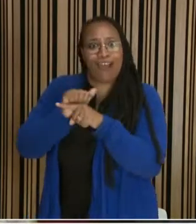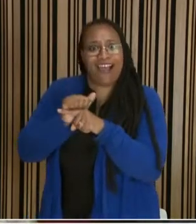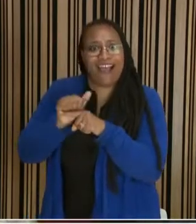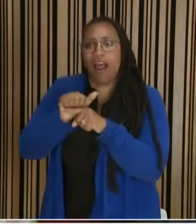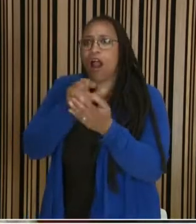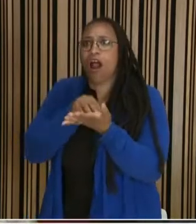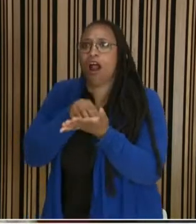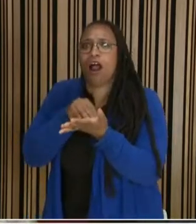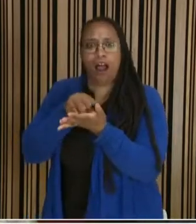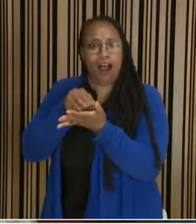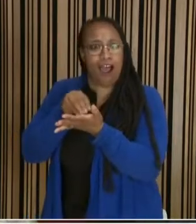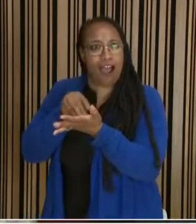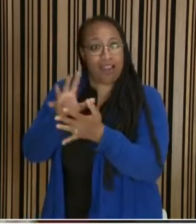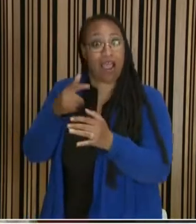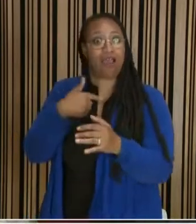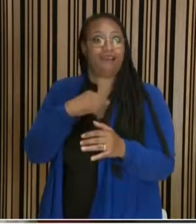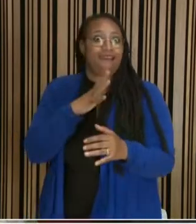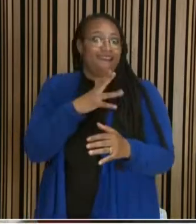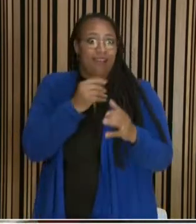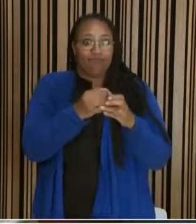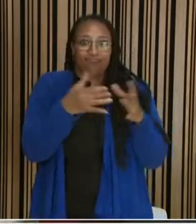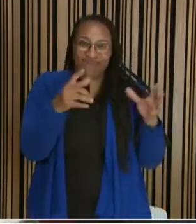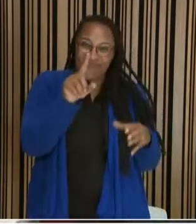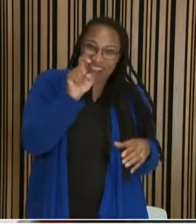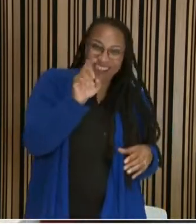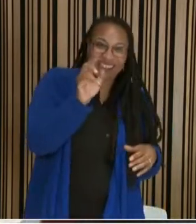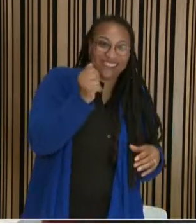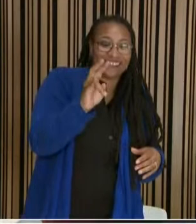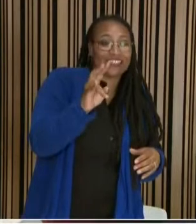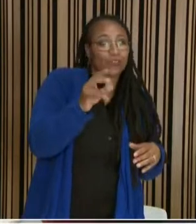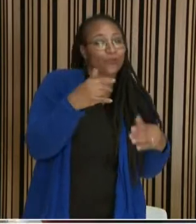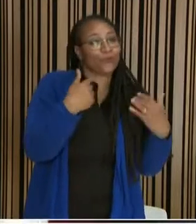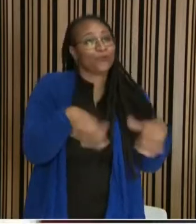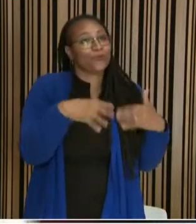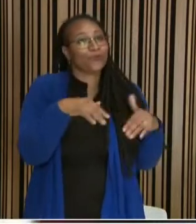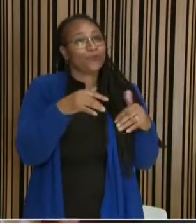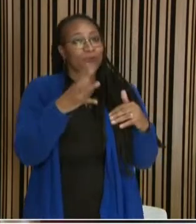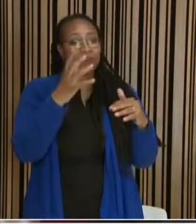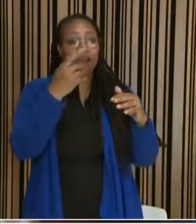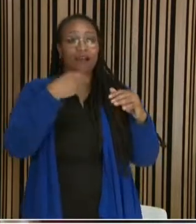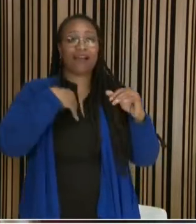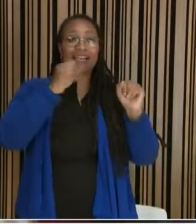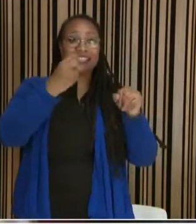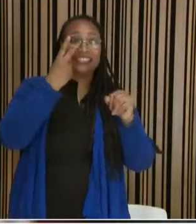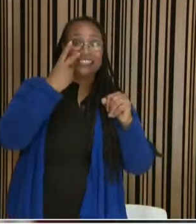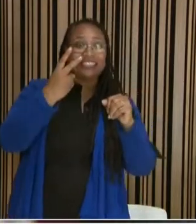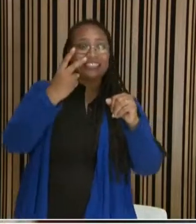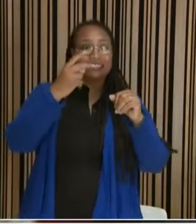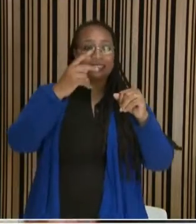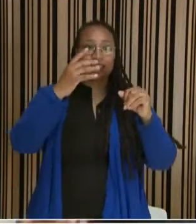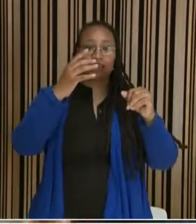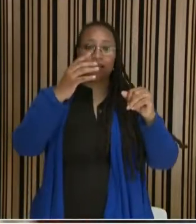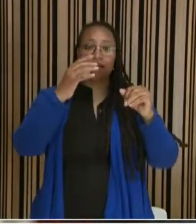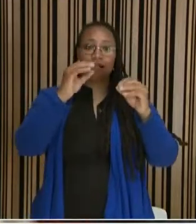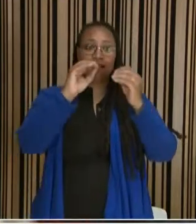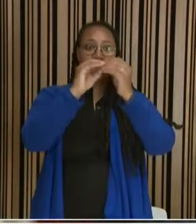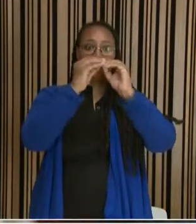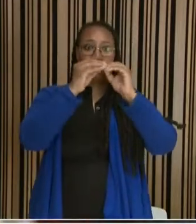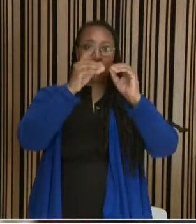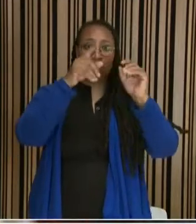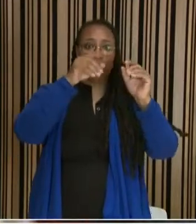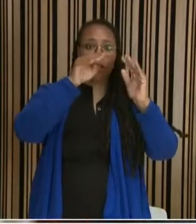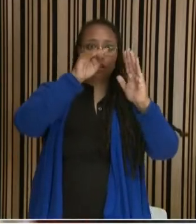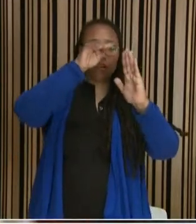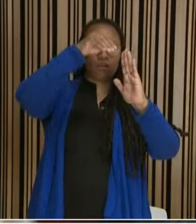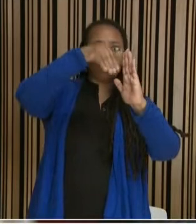mean, this is a real number, and you know, while we have people who, we want police presence. I was at a